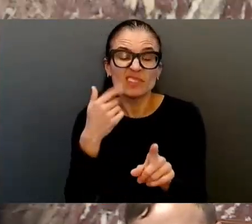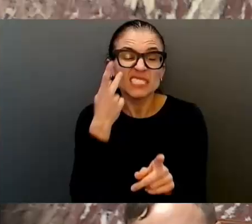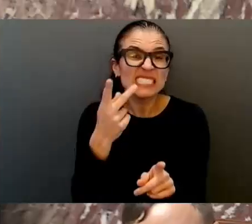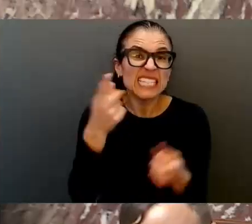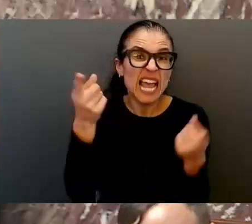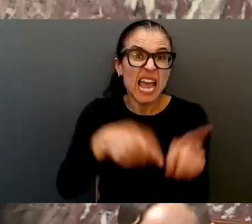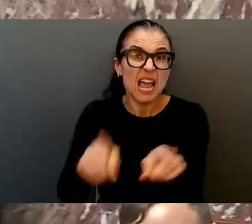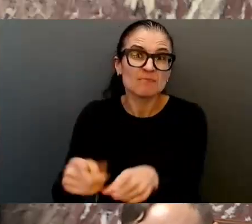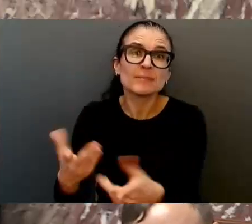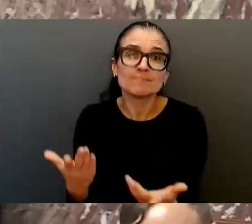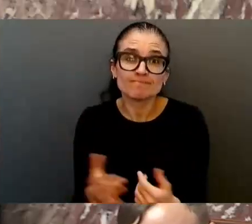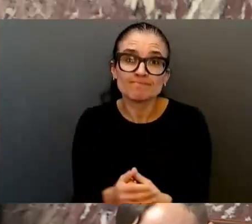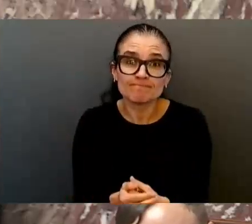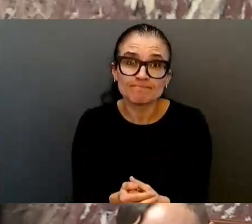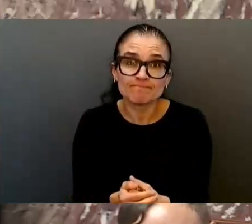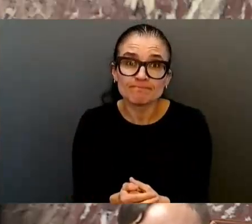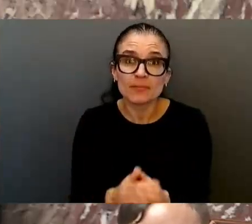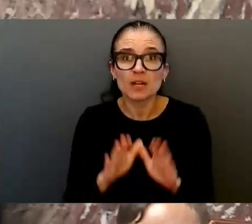and